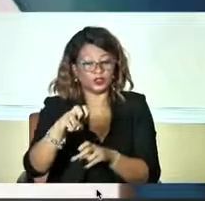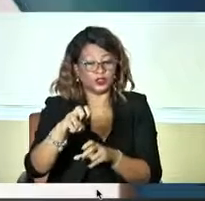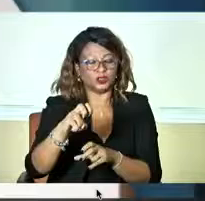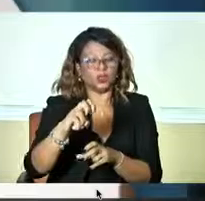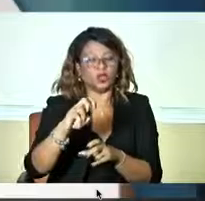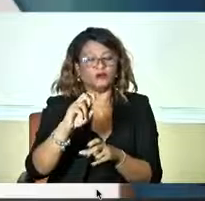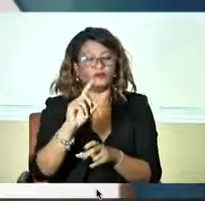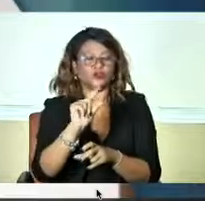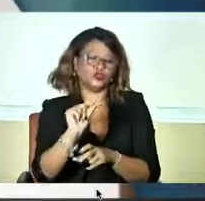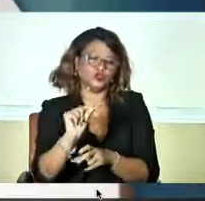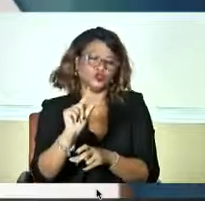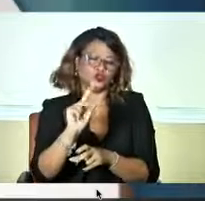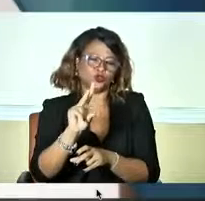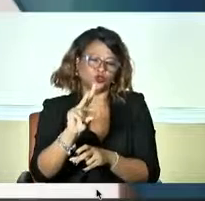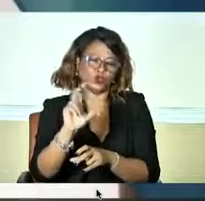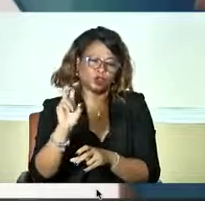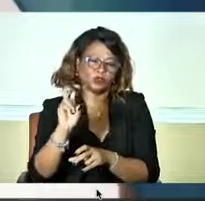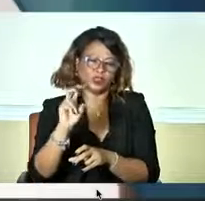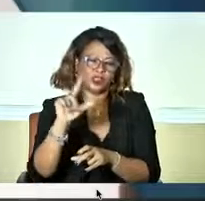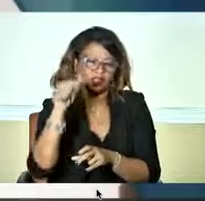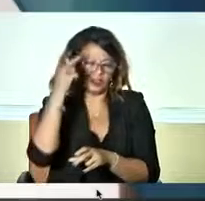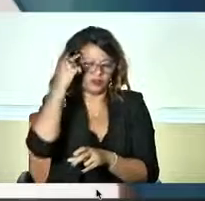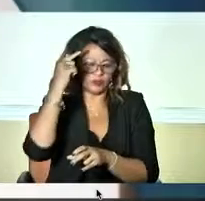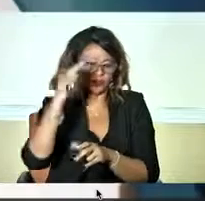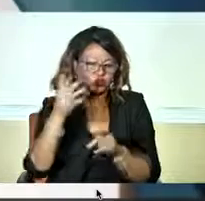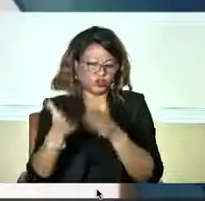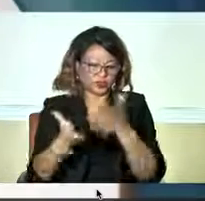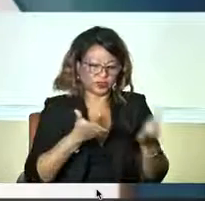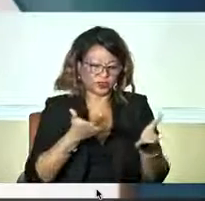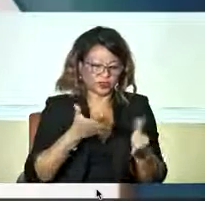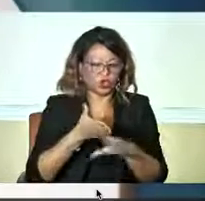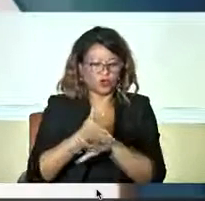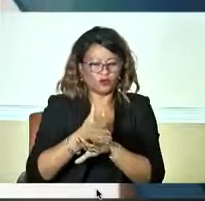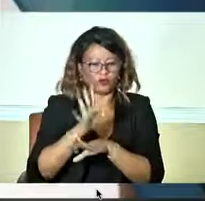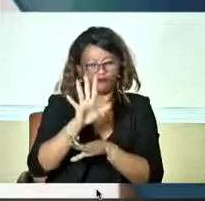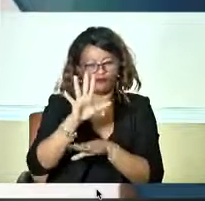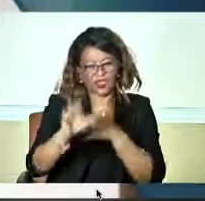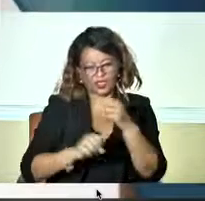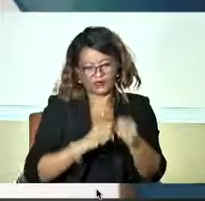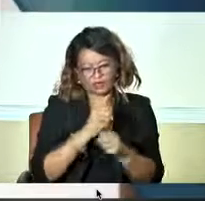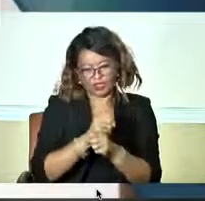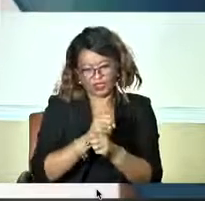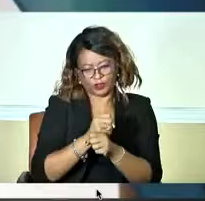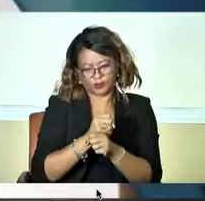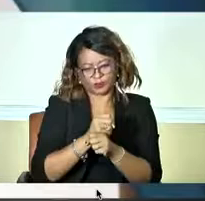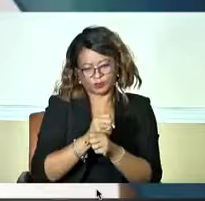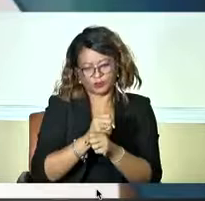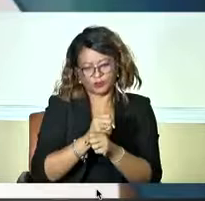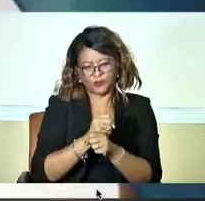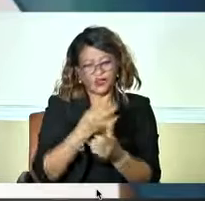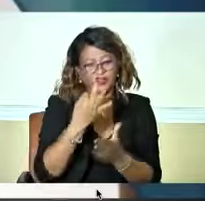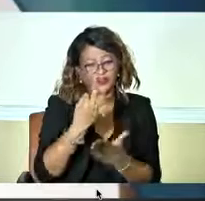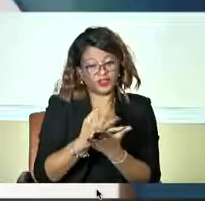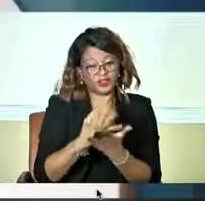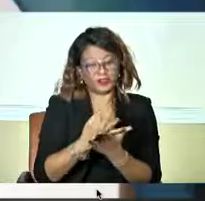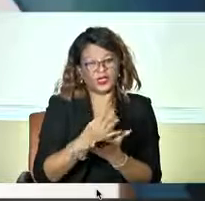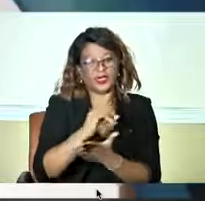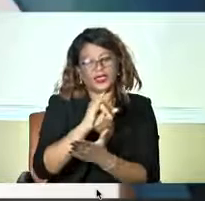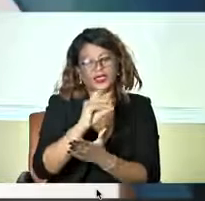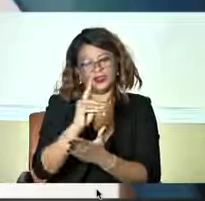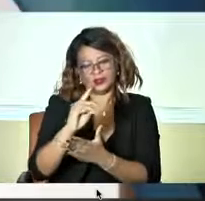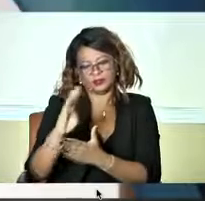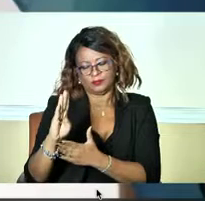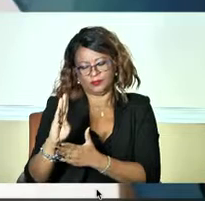of 200 government services over a 5-year period and is funded by an IDB